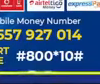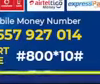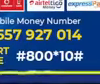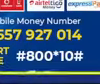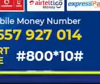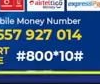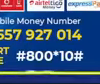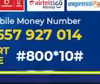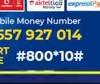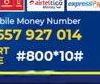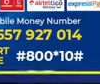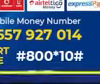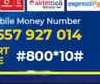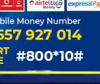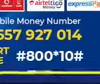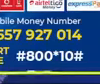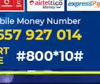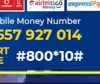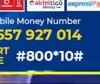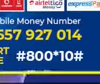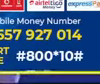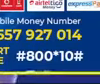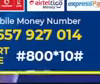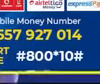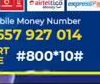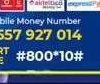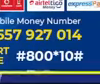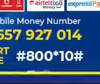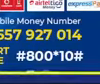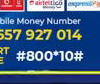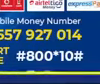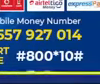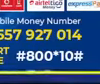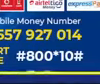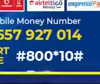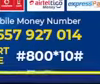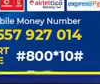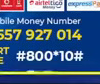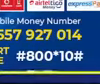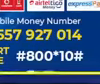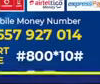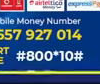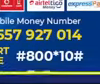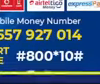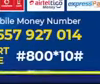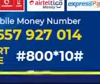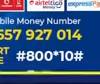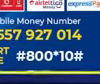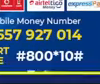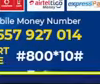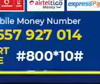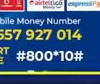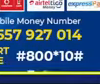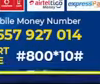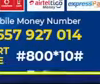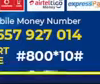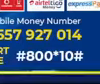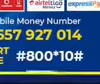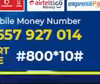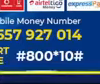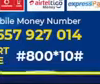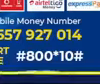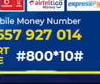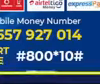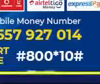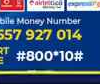and destiny. I rebuke the devourer for your sake. There shall be no loss for you. That when men say there is a casting down for